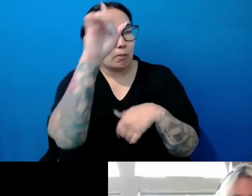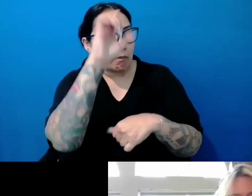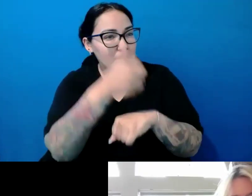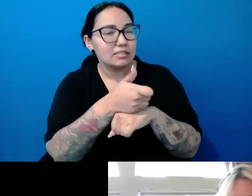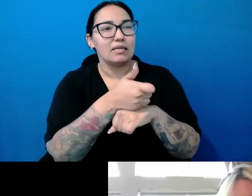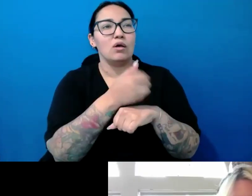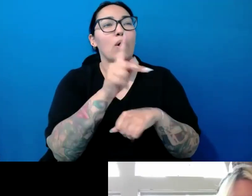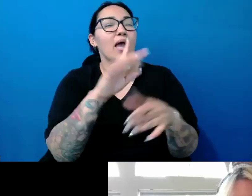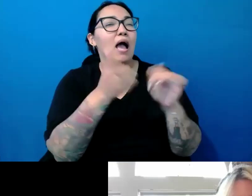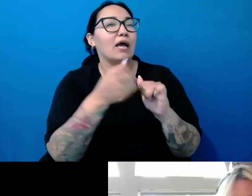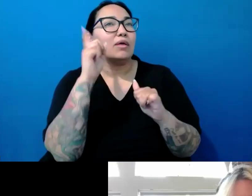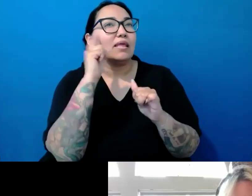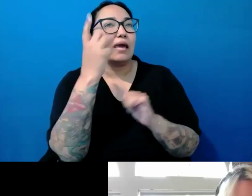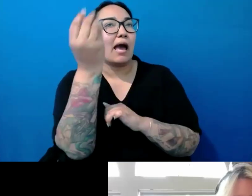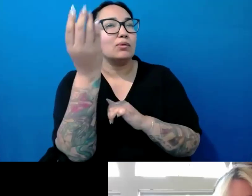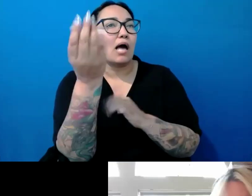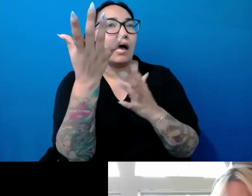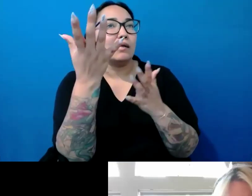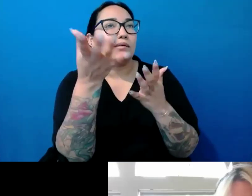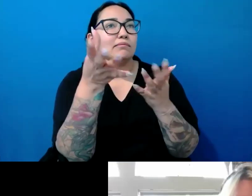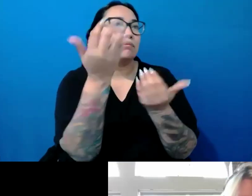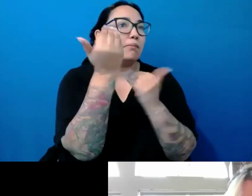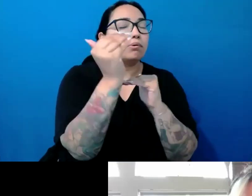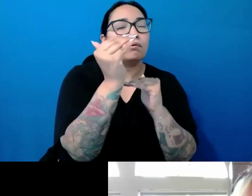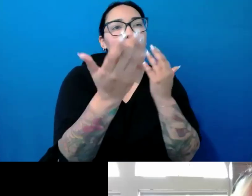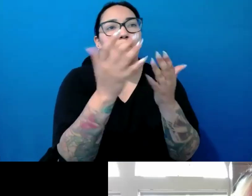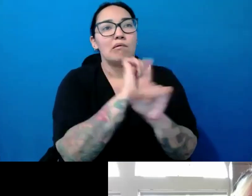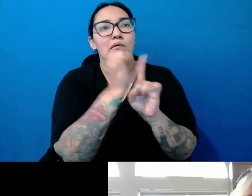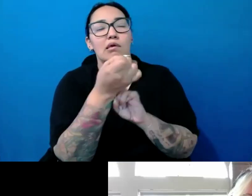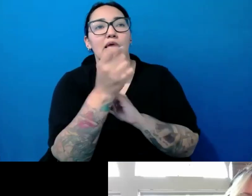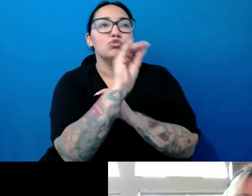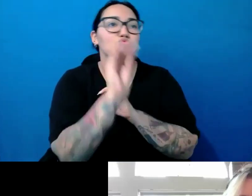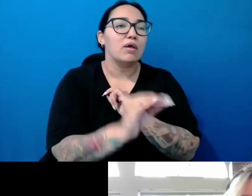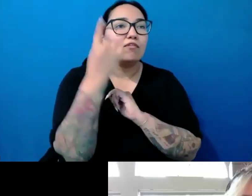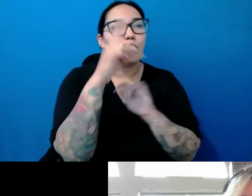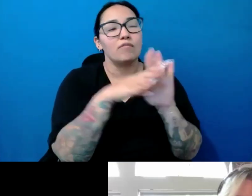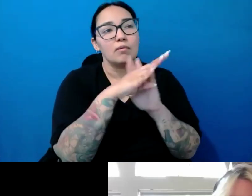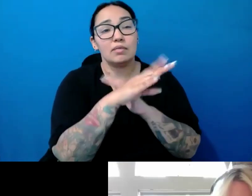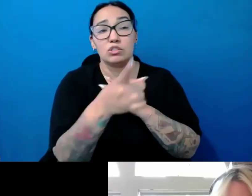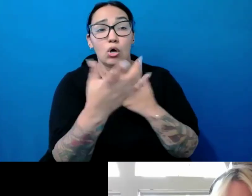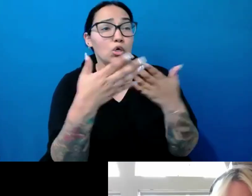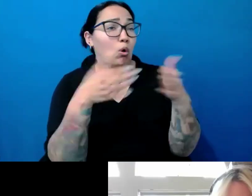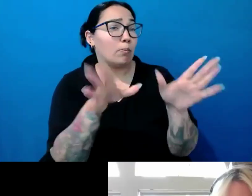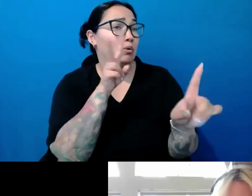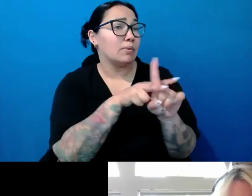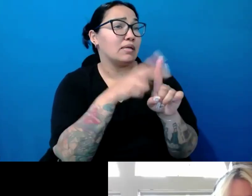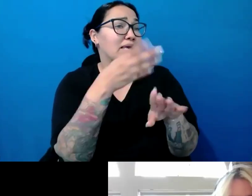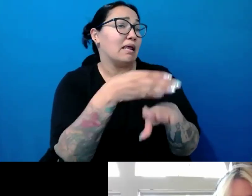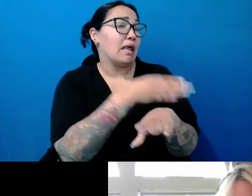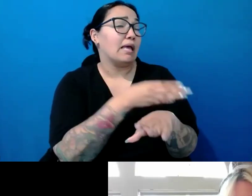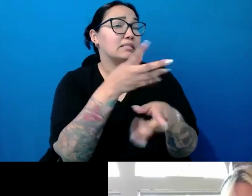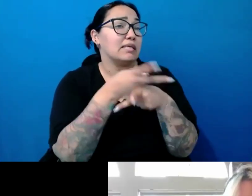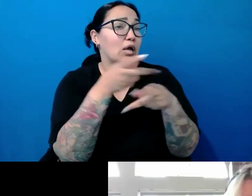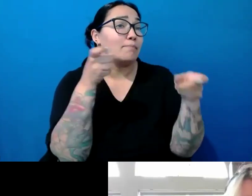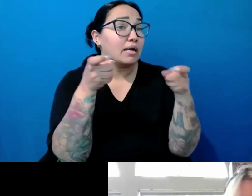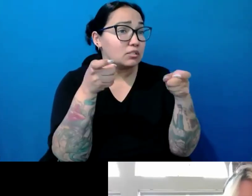help you think outside of the box? Maybe a case rate development for your medical visits. Are you open to implementing enhanced care management? That